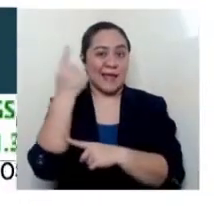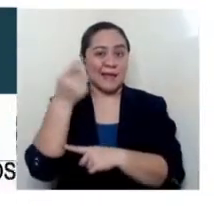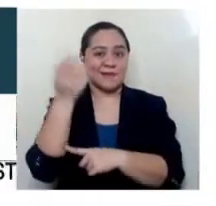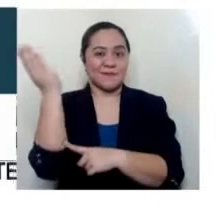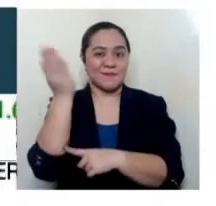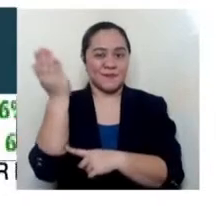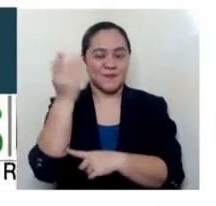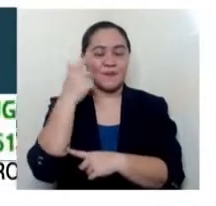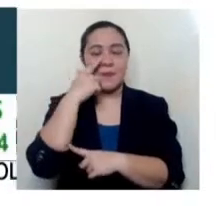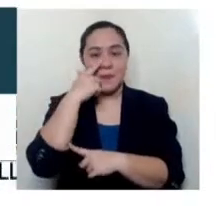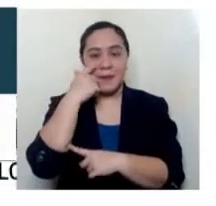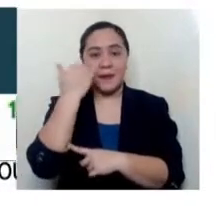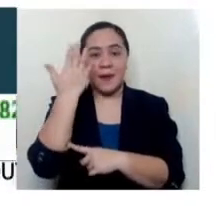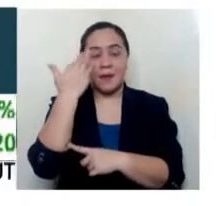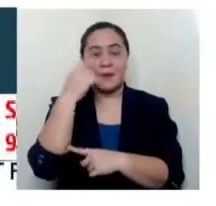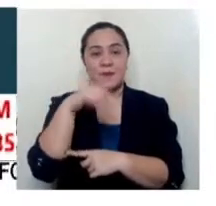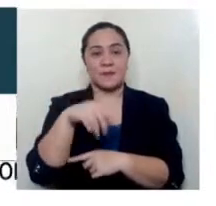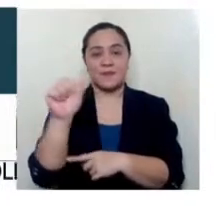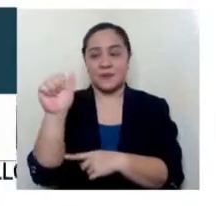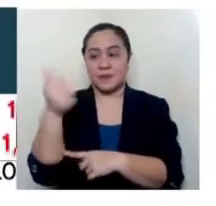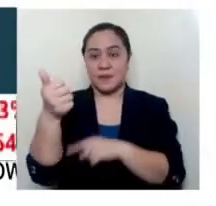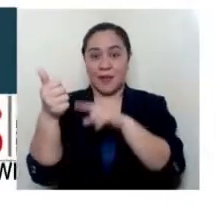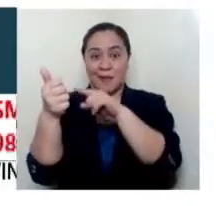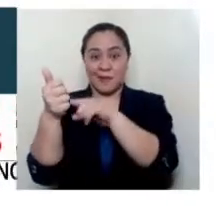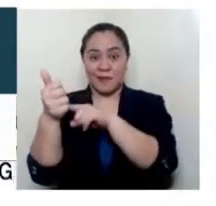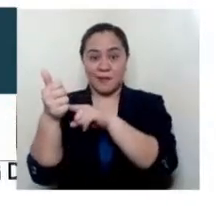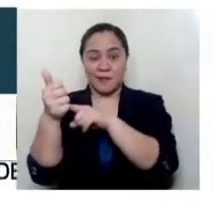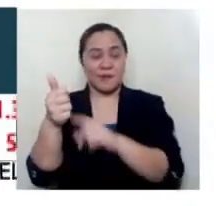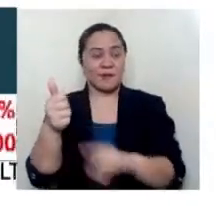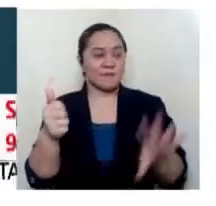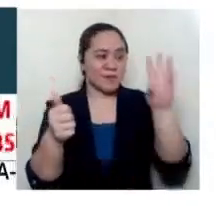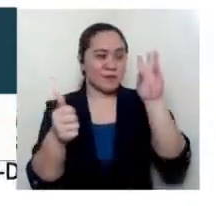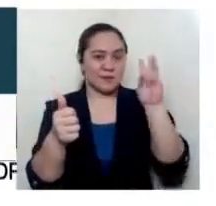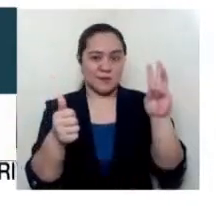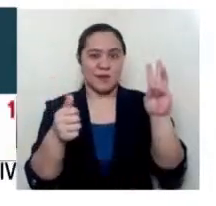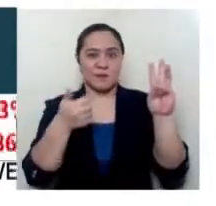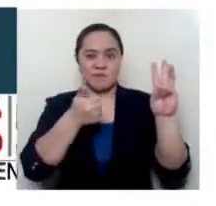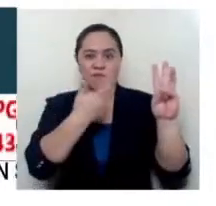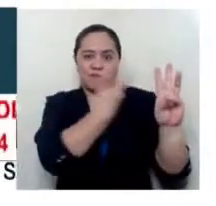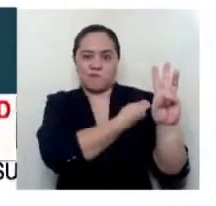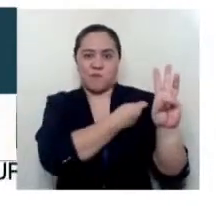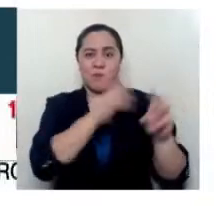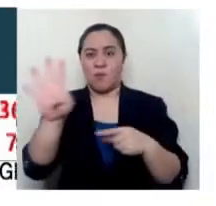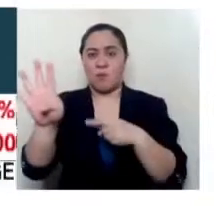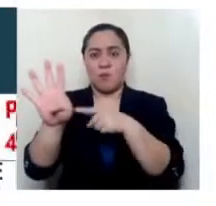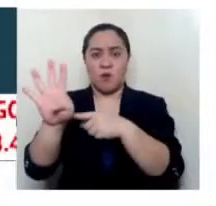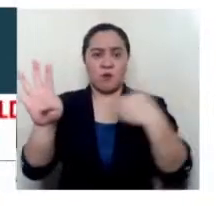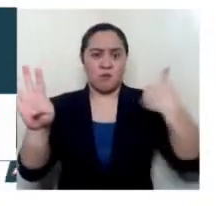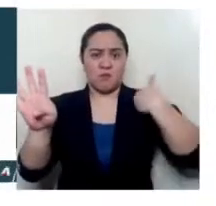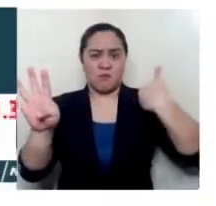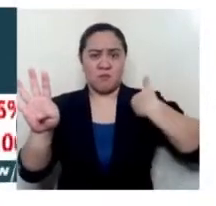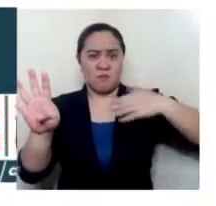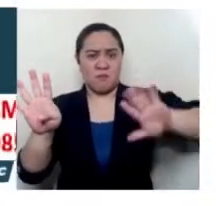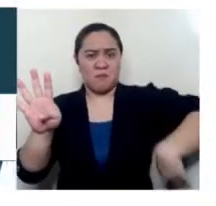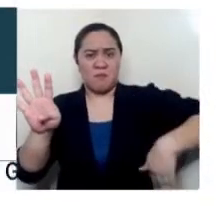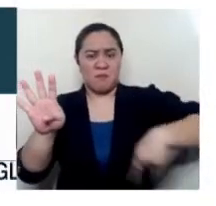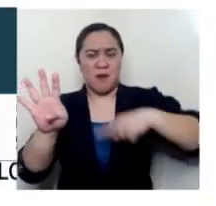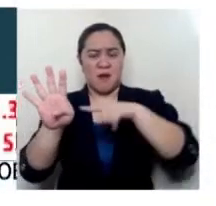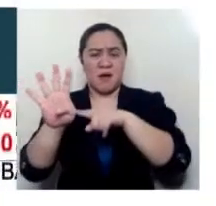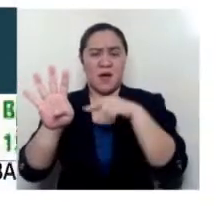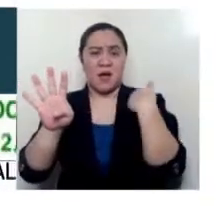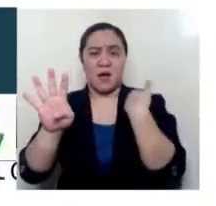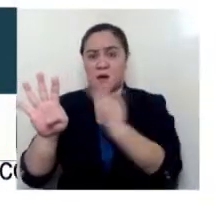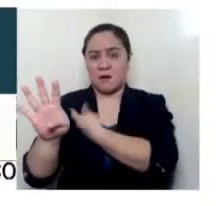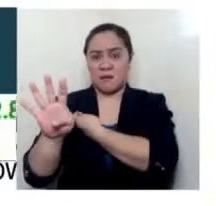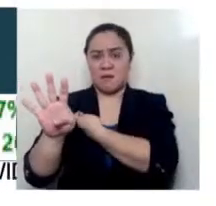that out of the 10 people out there, then we have to bear in mind that there are about 4 probably of